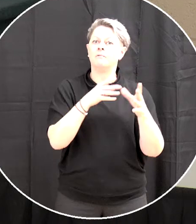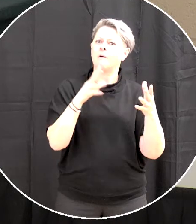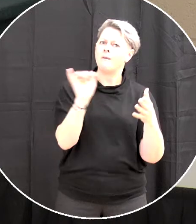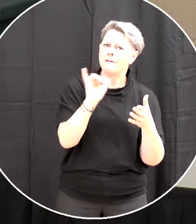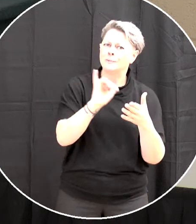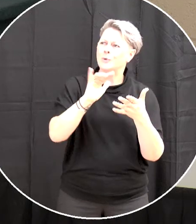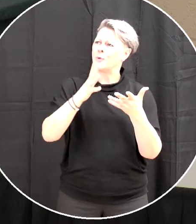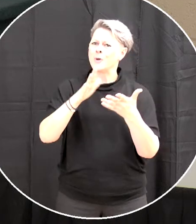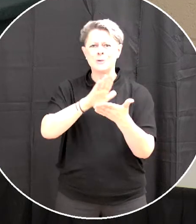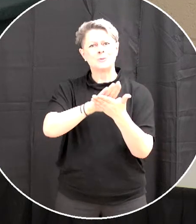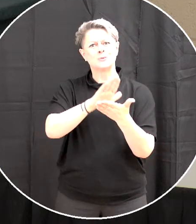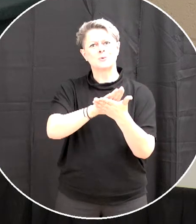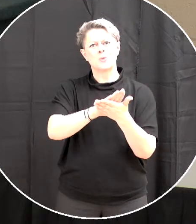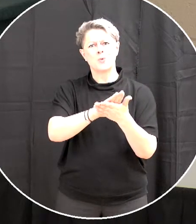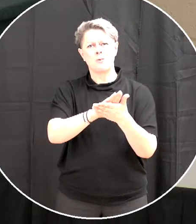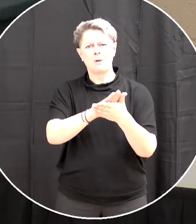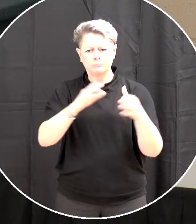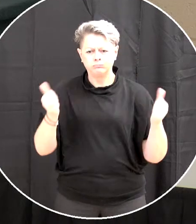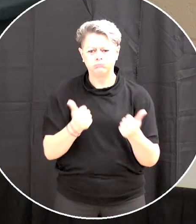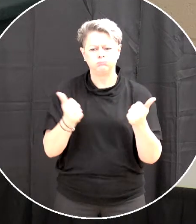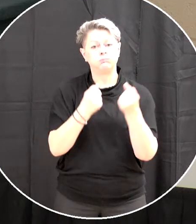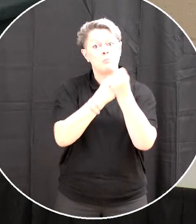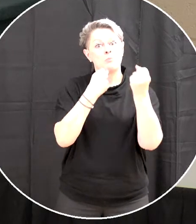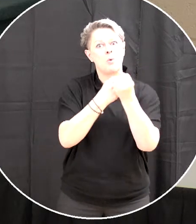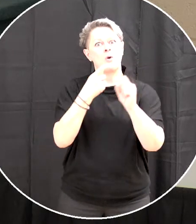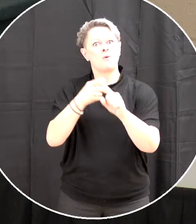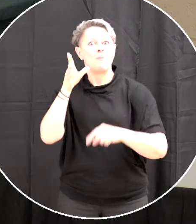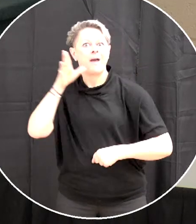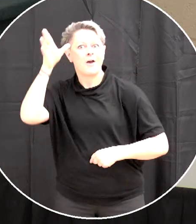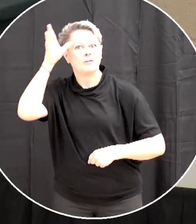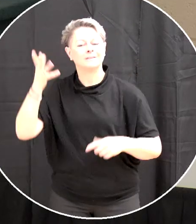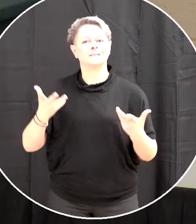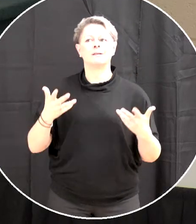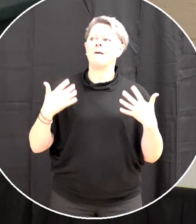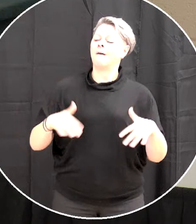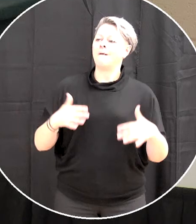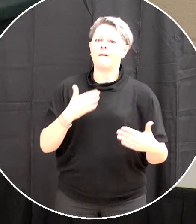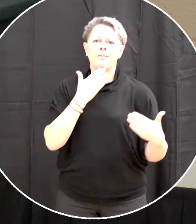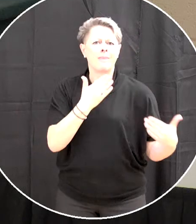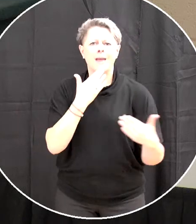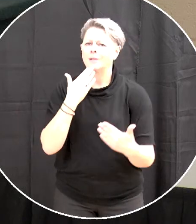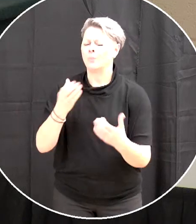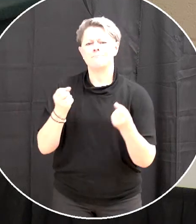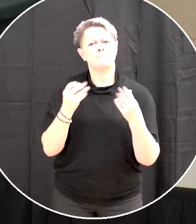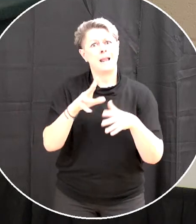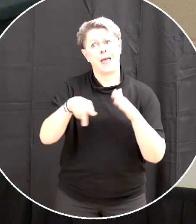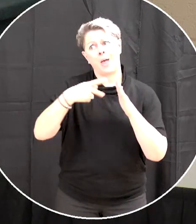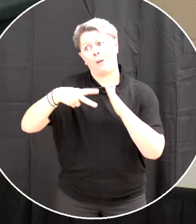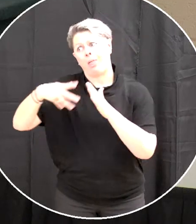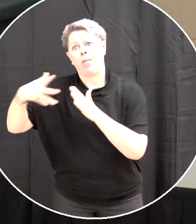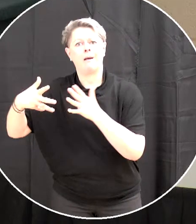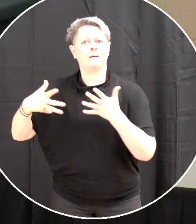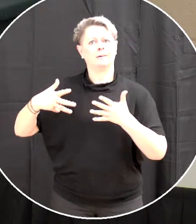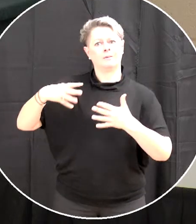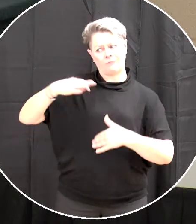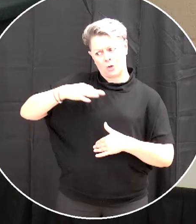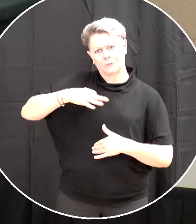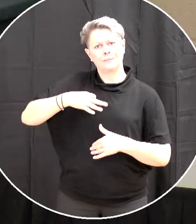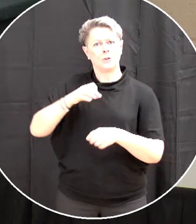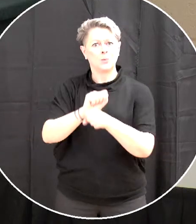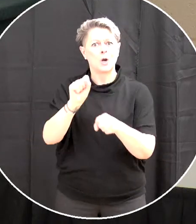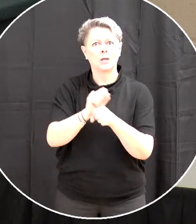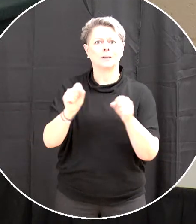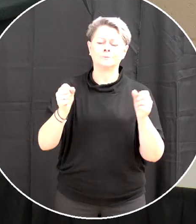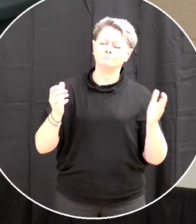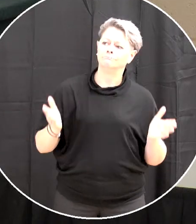by the parents and all the unsung heroes that are out there that actually put in hours and hours and hours to make sure that our system works. A big